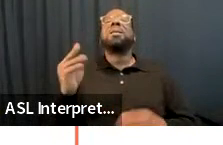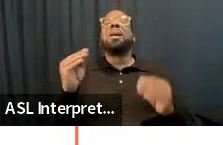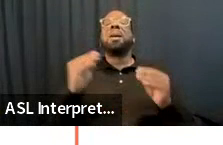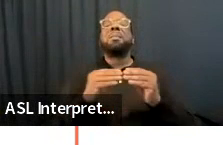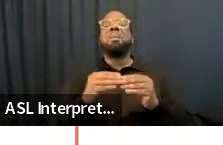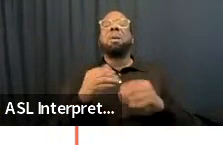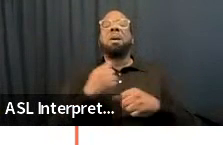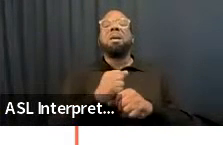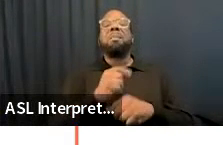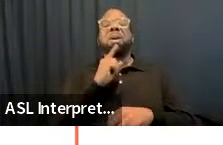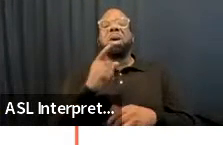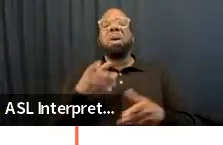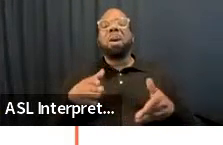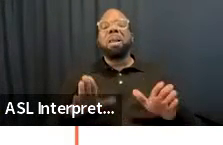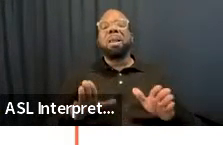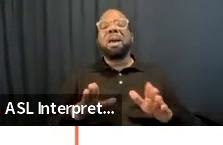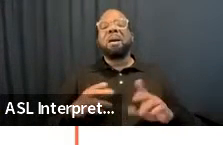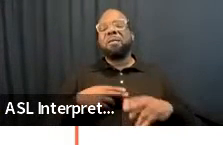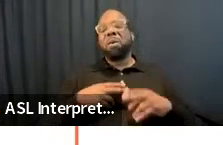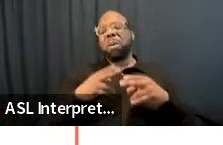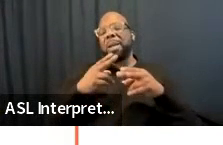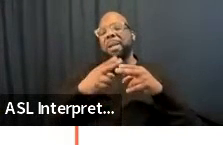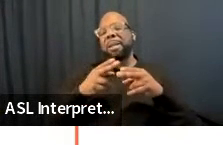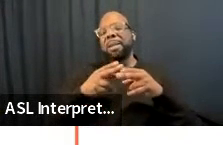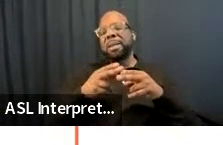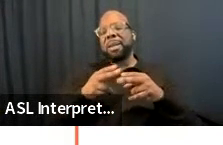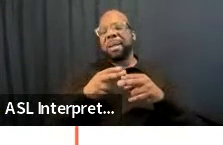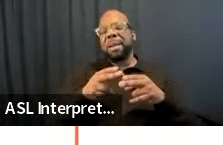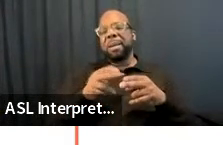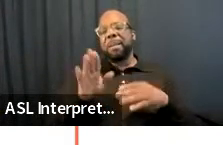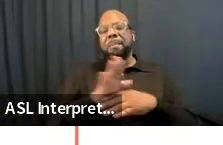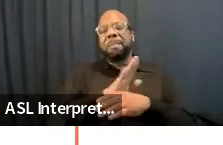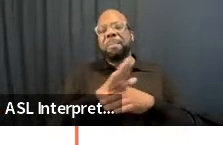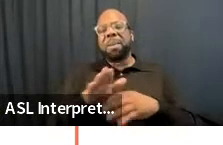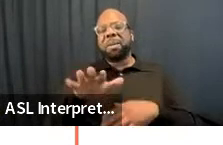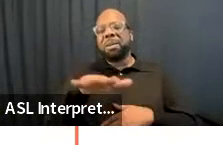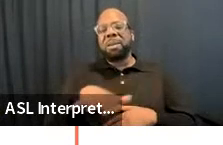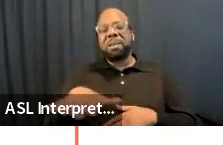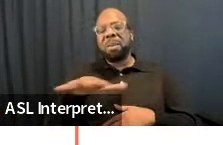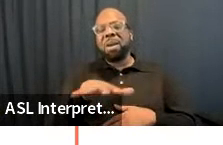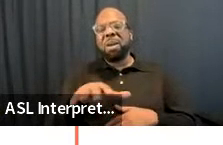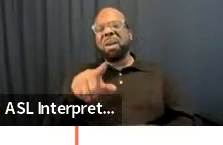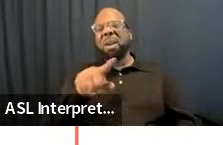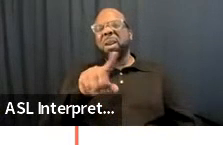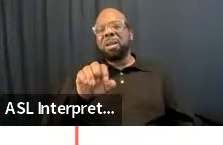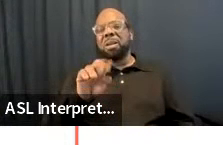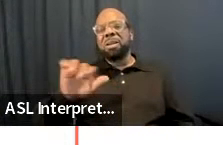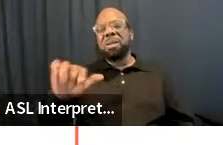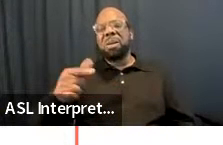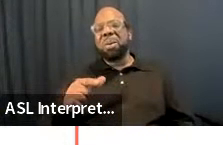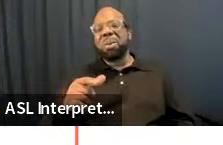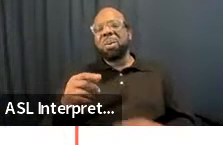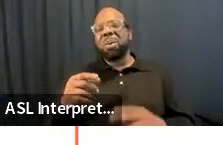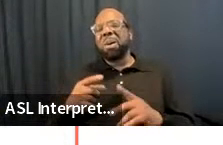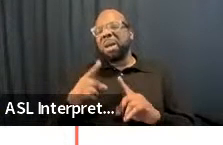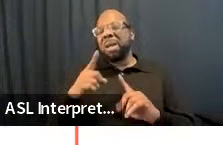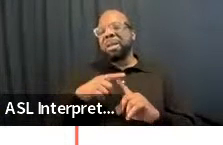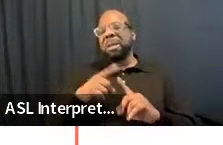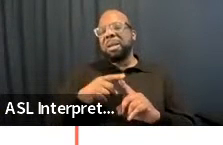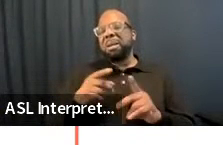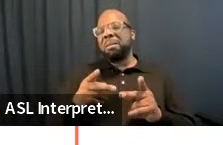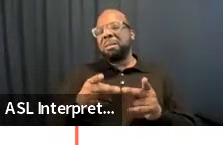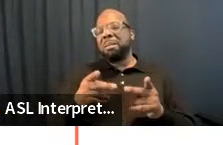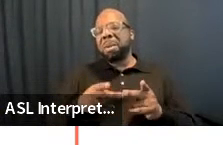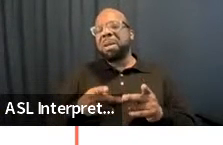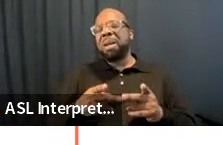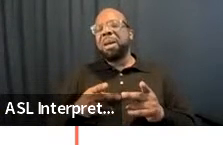allowing for a temporary occupation of space. So in zoning, temporary uses generally have to comply with zoning rules that are in place